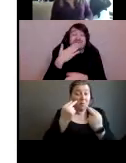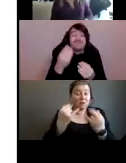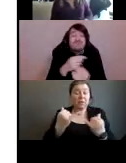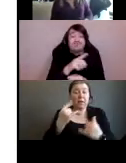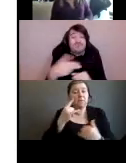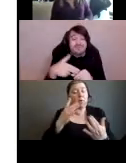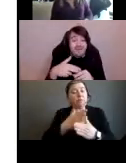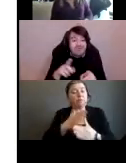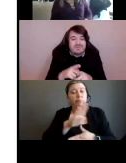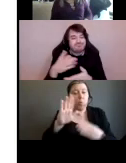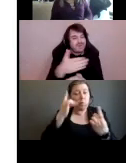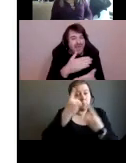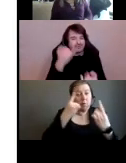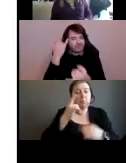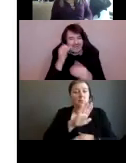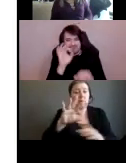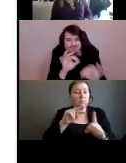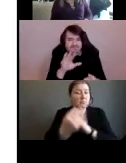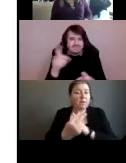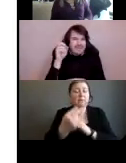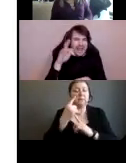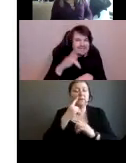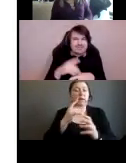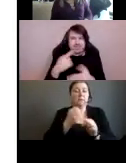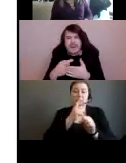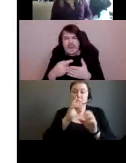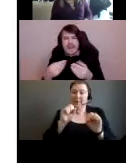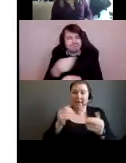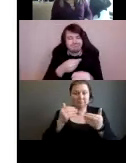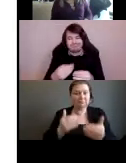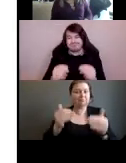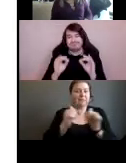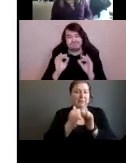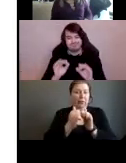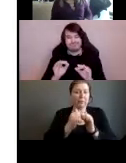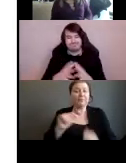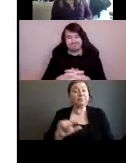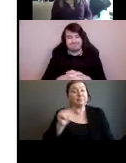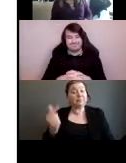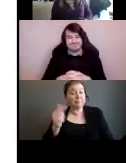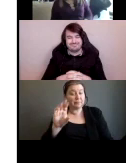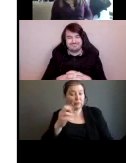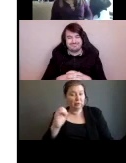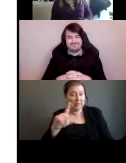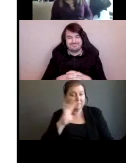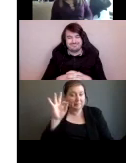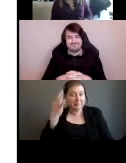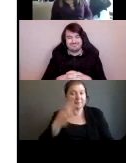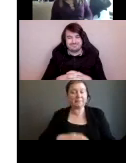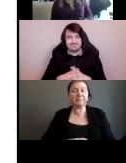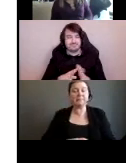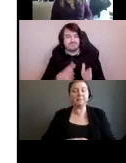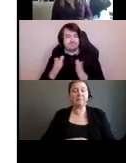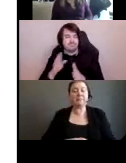ensuring that we can move forward together. Nous remercions tous ceux et celles We would like to thank